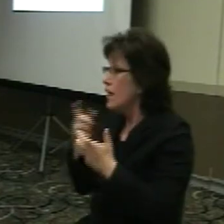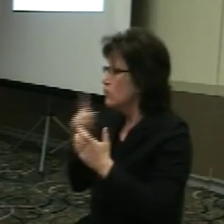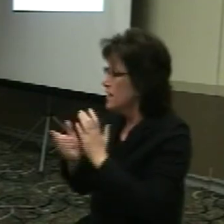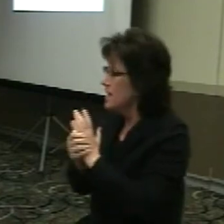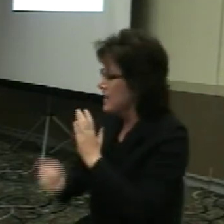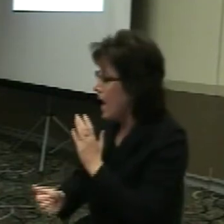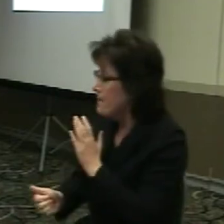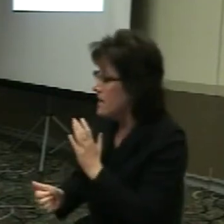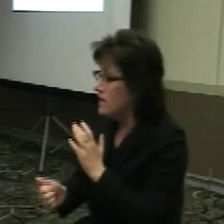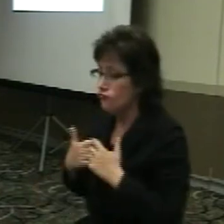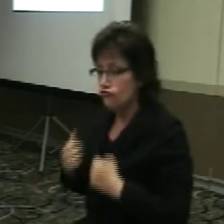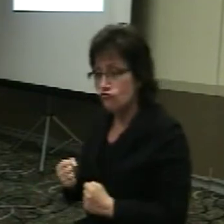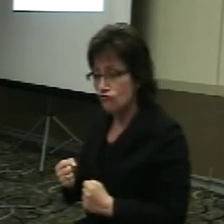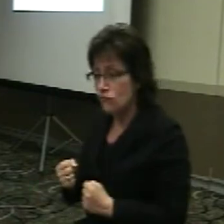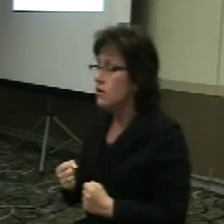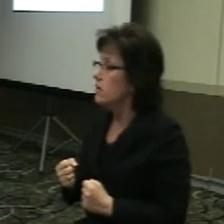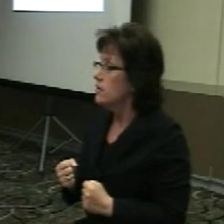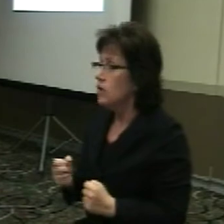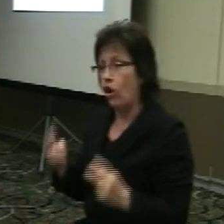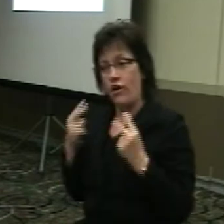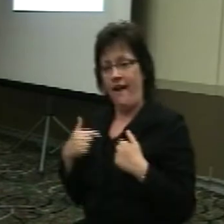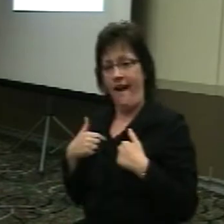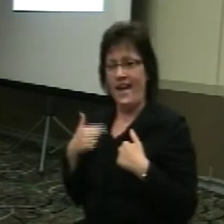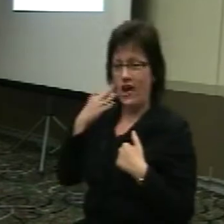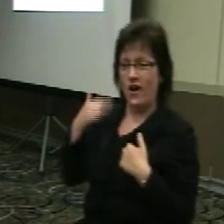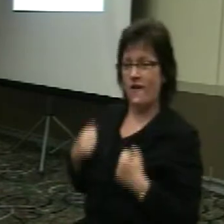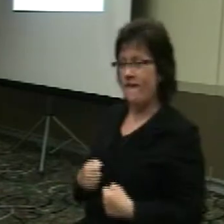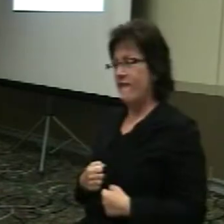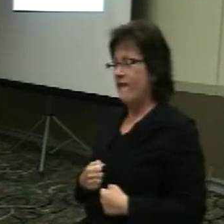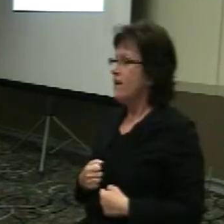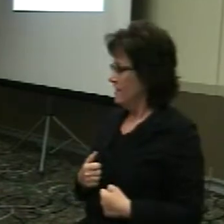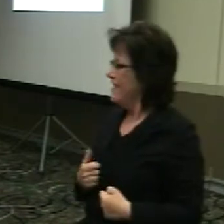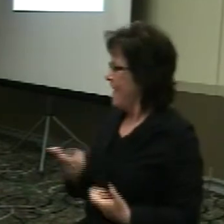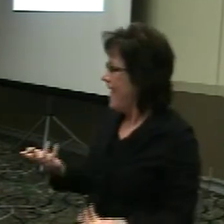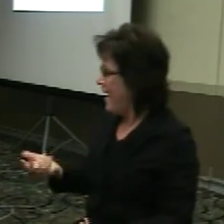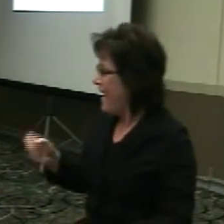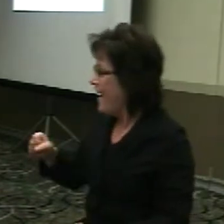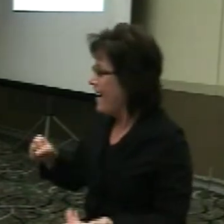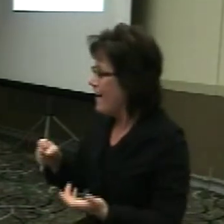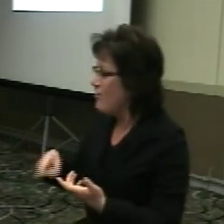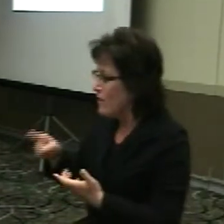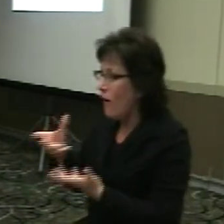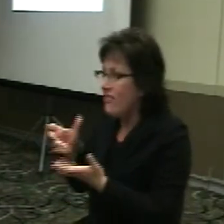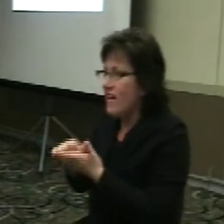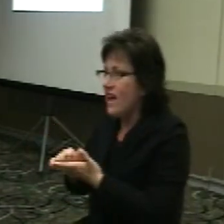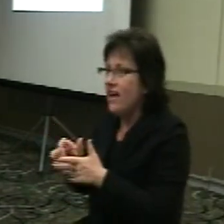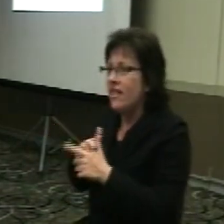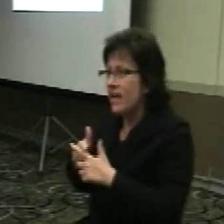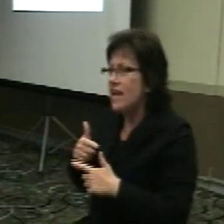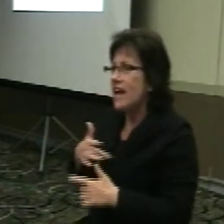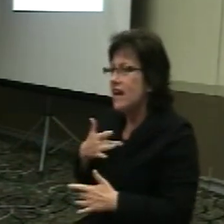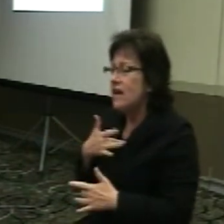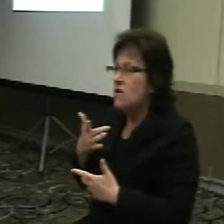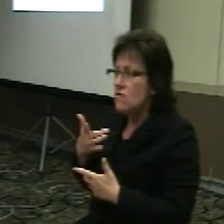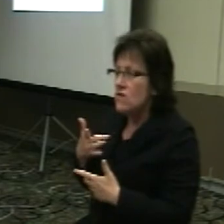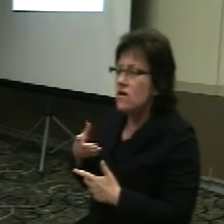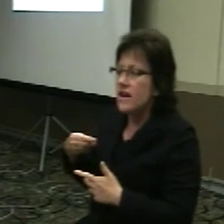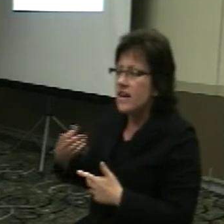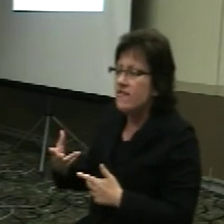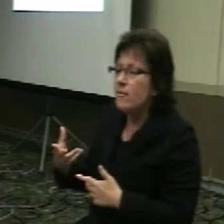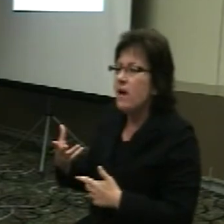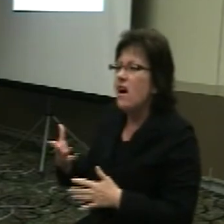competent? Yeah. Then I can start getting a sense of maybe I'm going to give him a pretty low ball